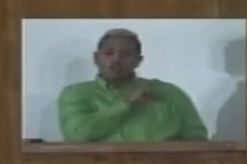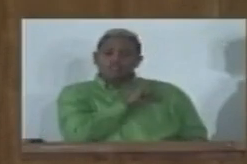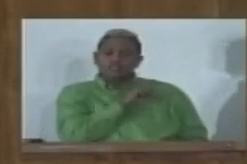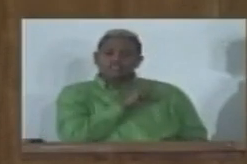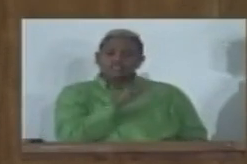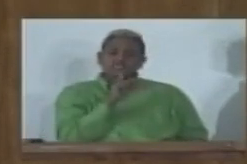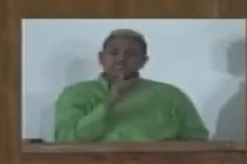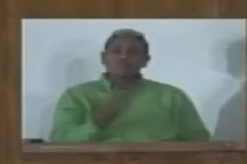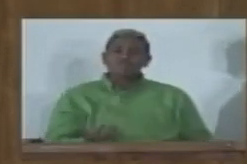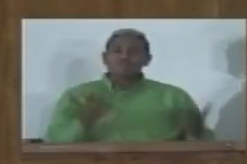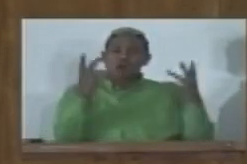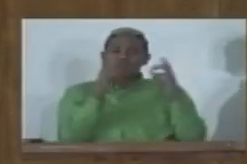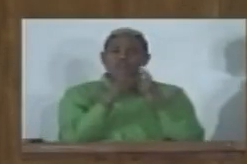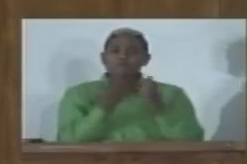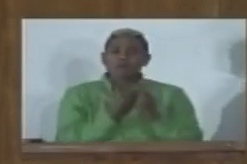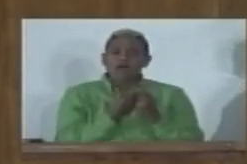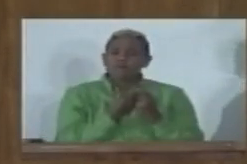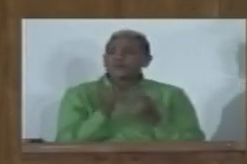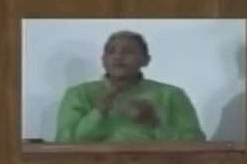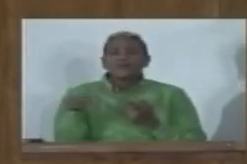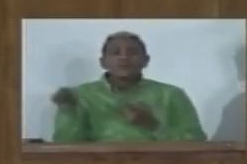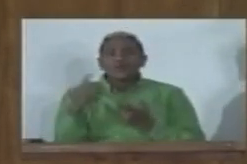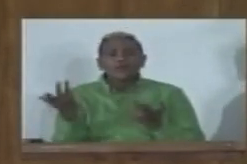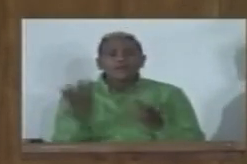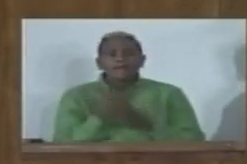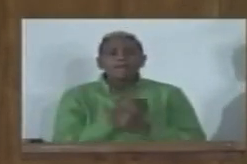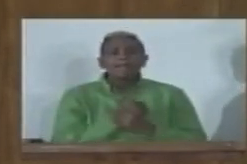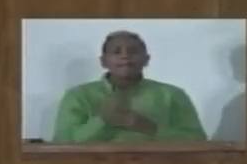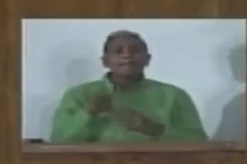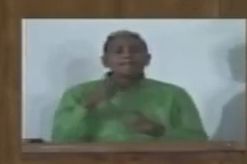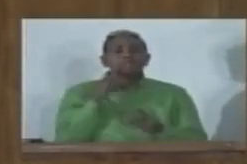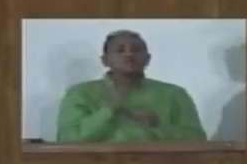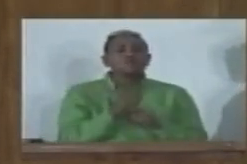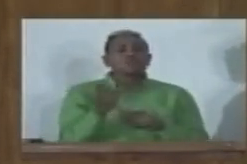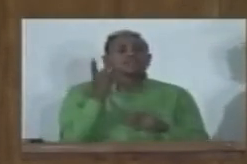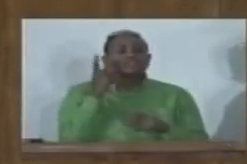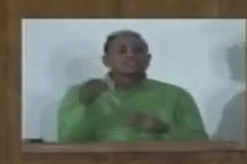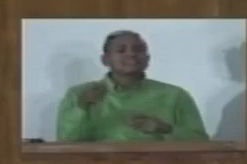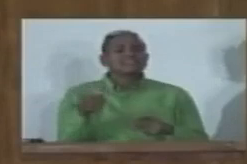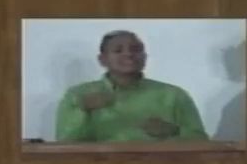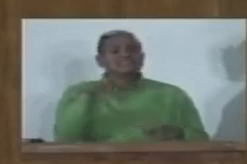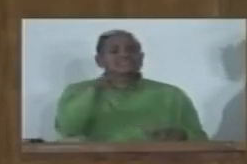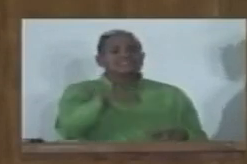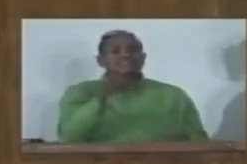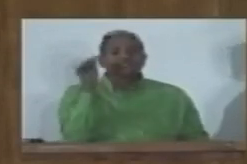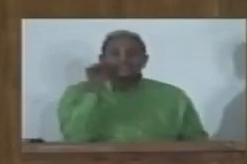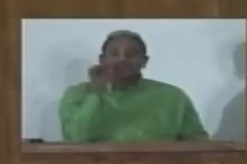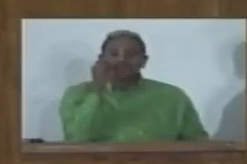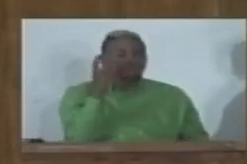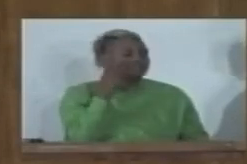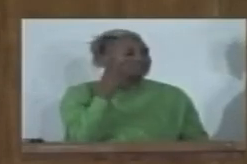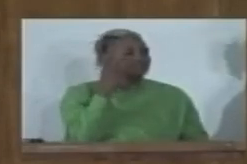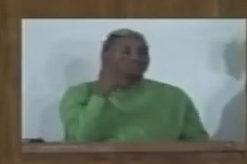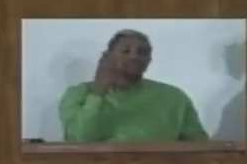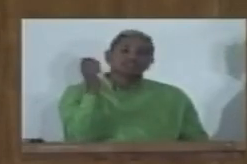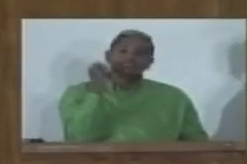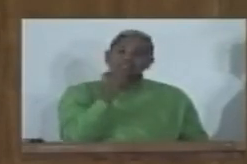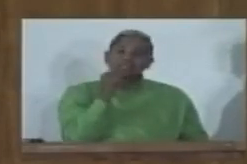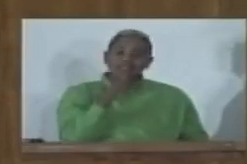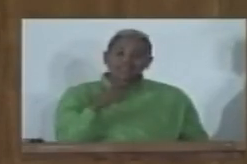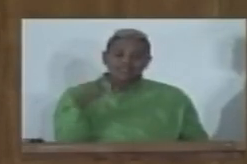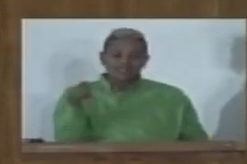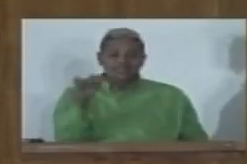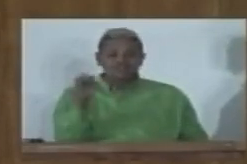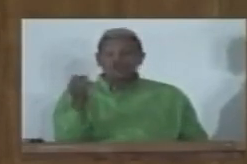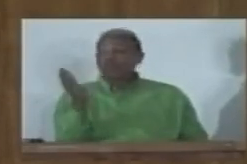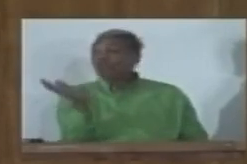fire departments, among others? I am sure they see this hazard daily, Mr. President. Are they just